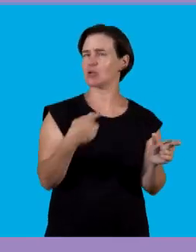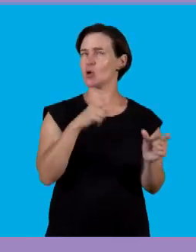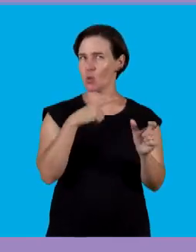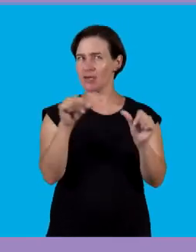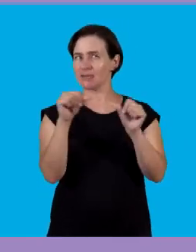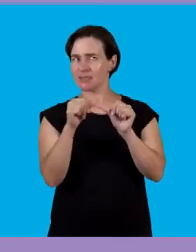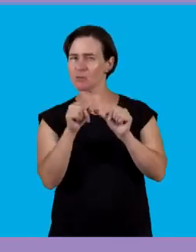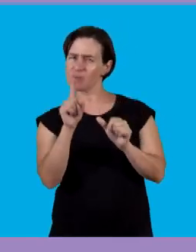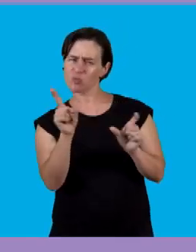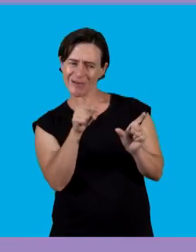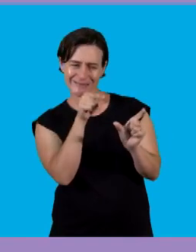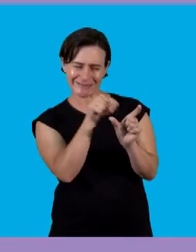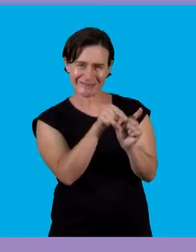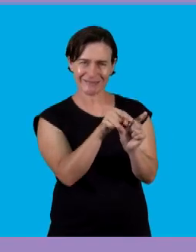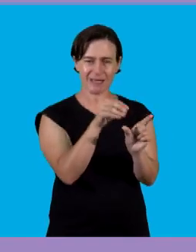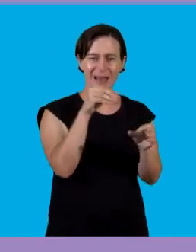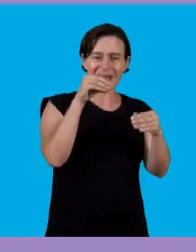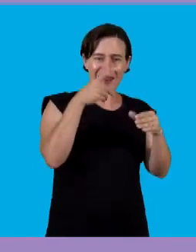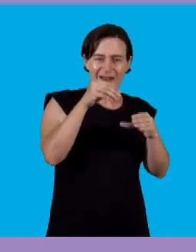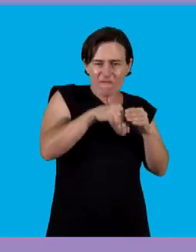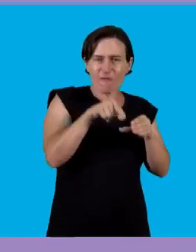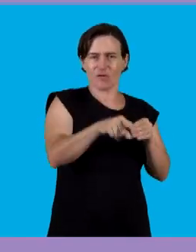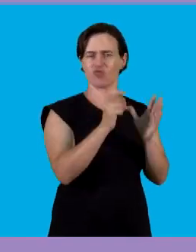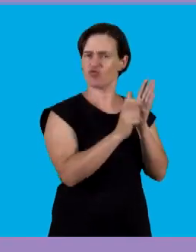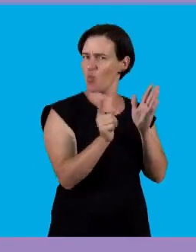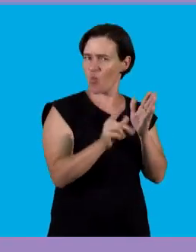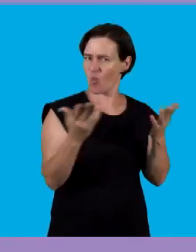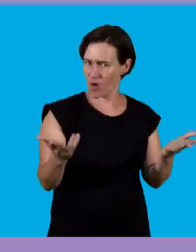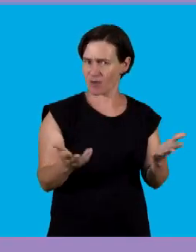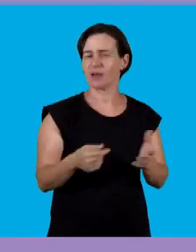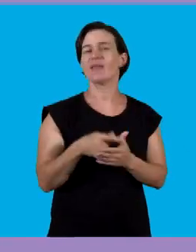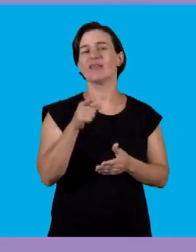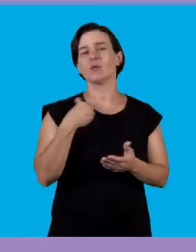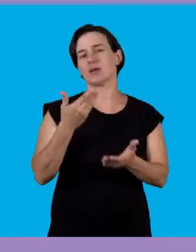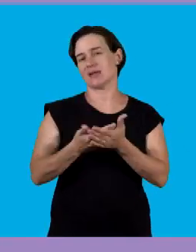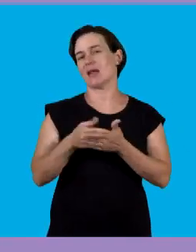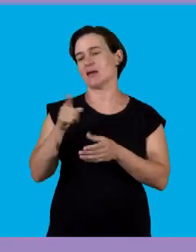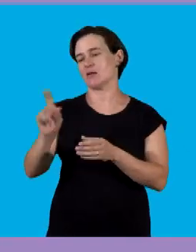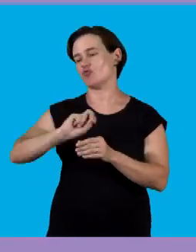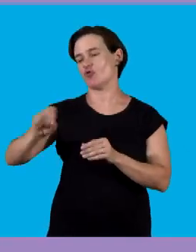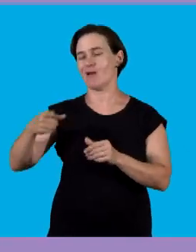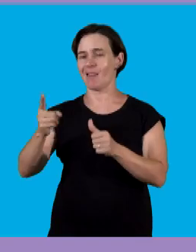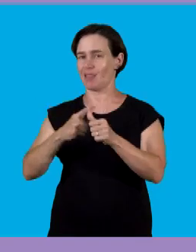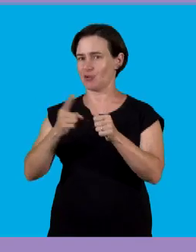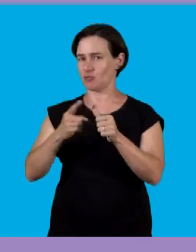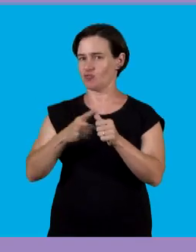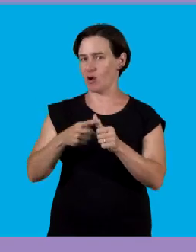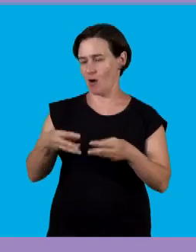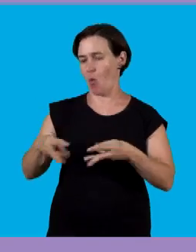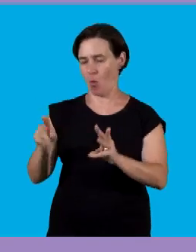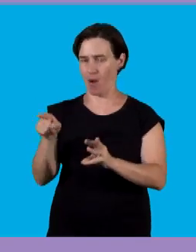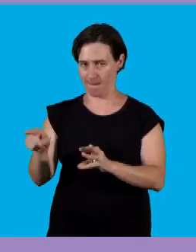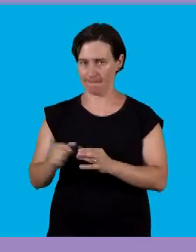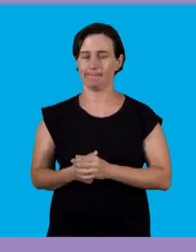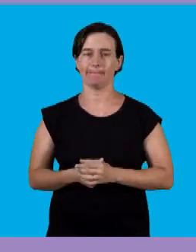first find the missing part of that rule, then we can write that rule in algebraic form.